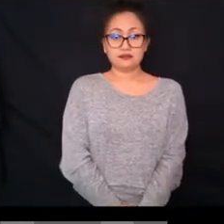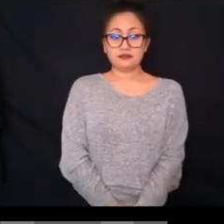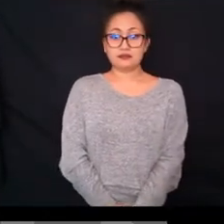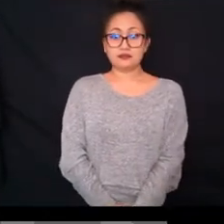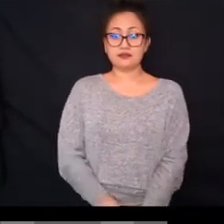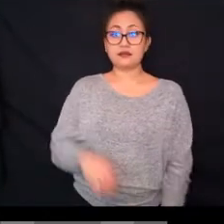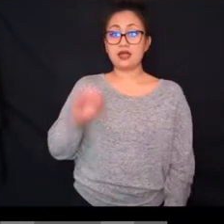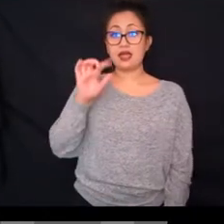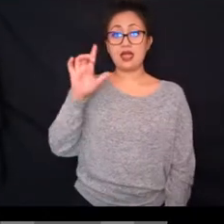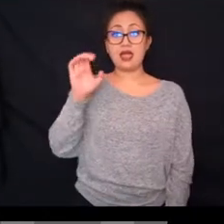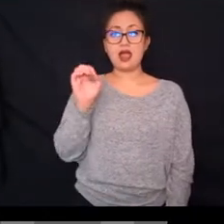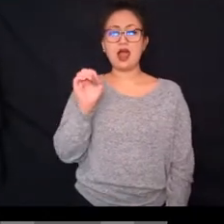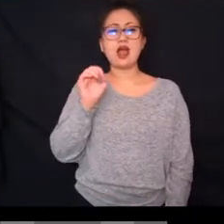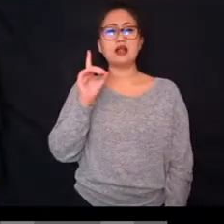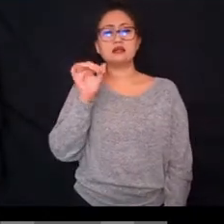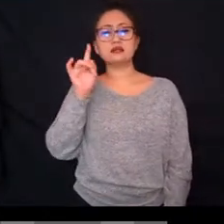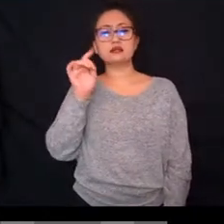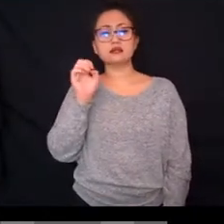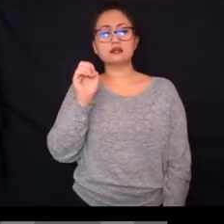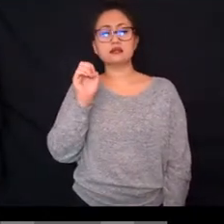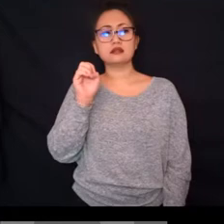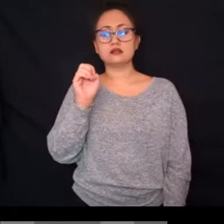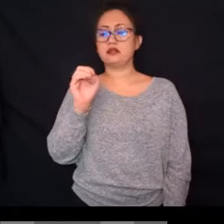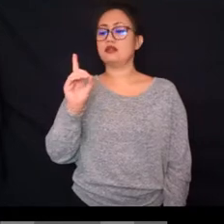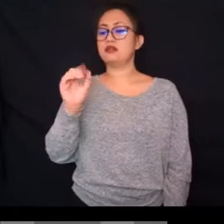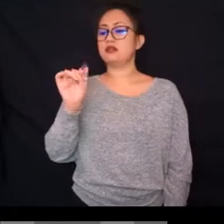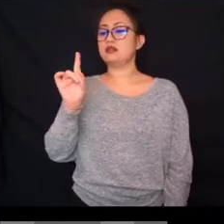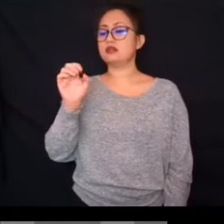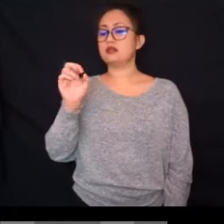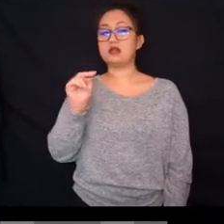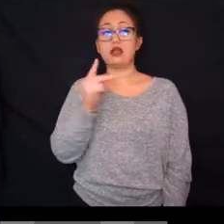L's with Dalton, Faith and Brantley,